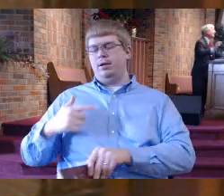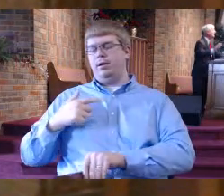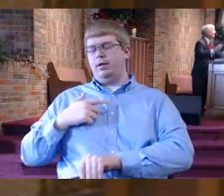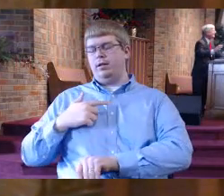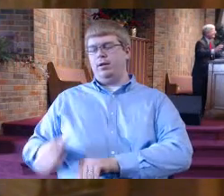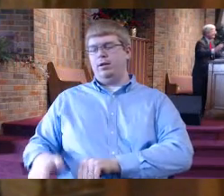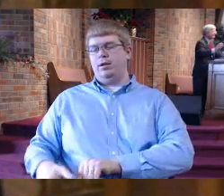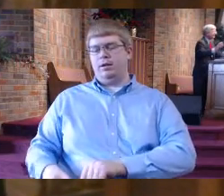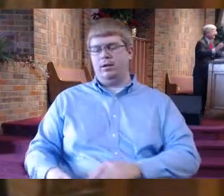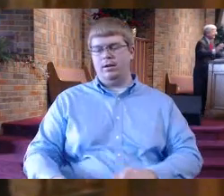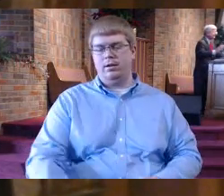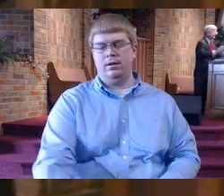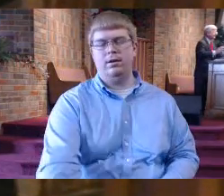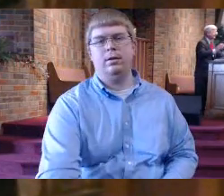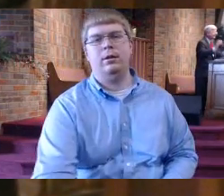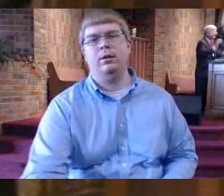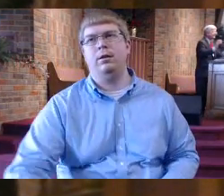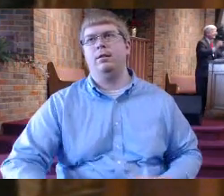he